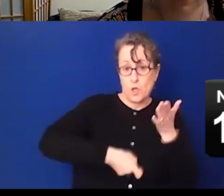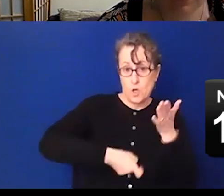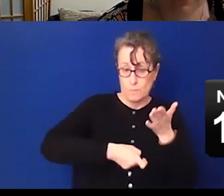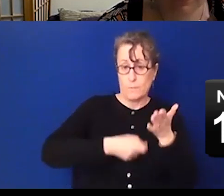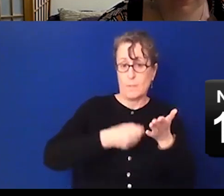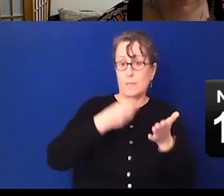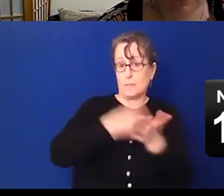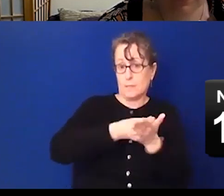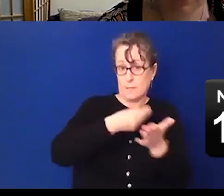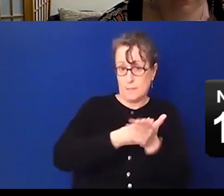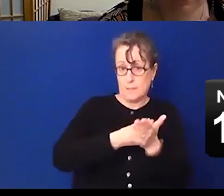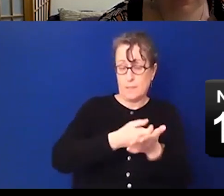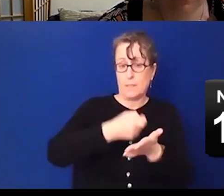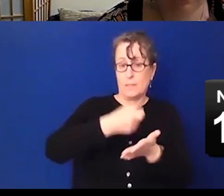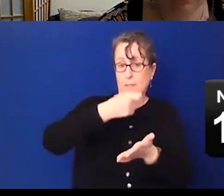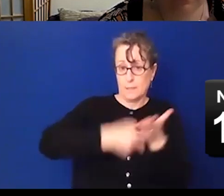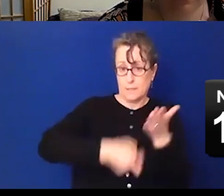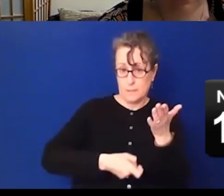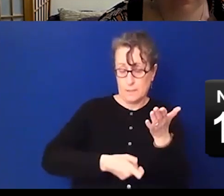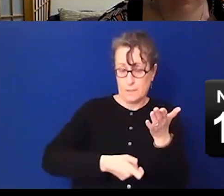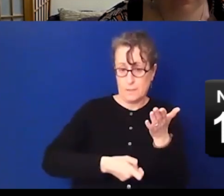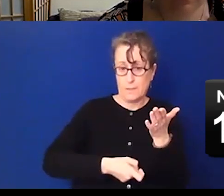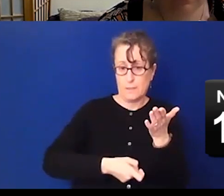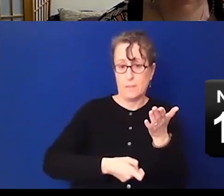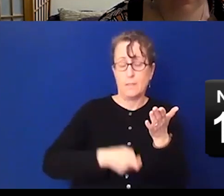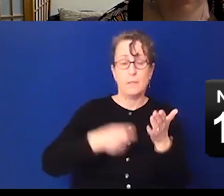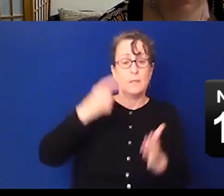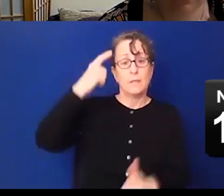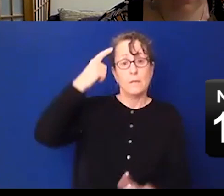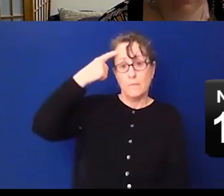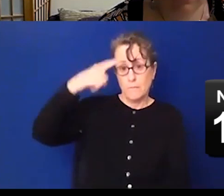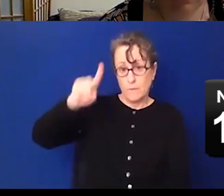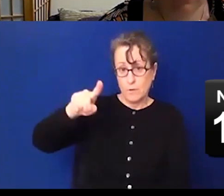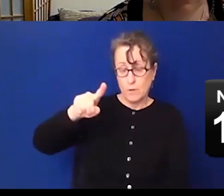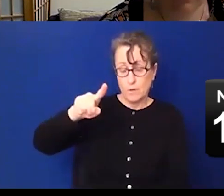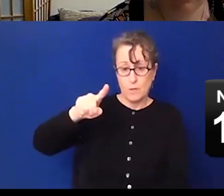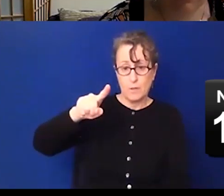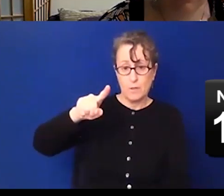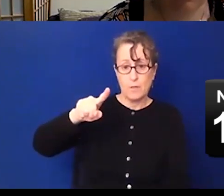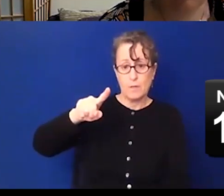a dollar value that reflects a dollar value for